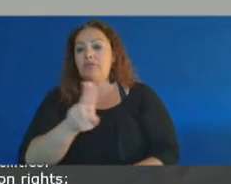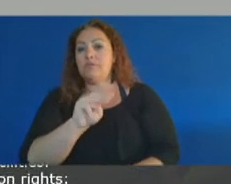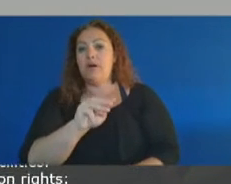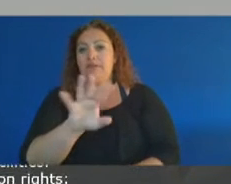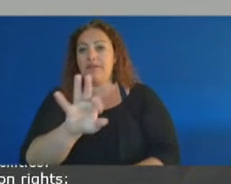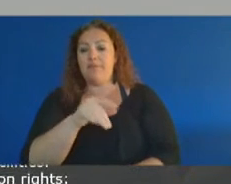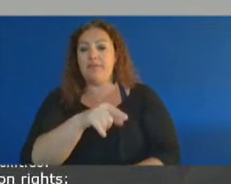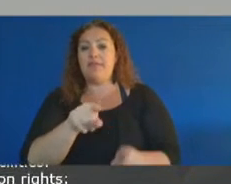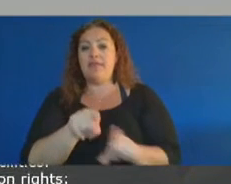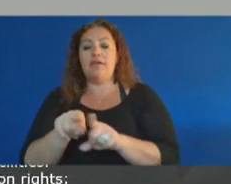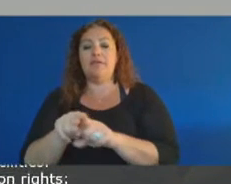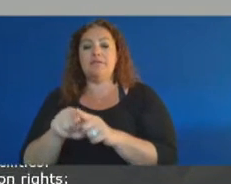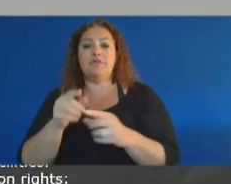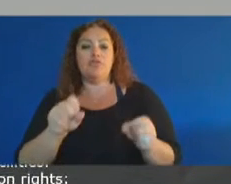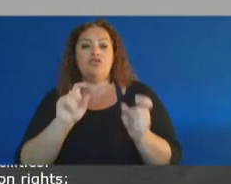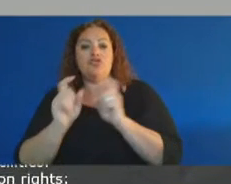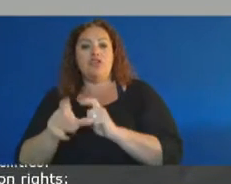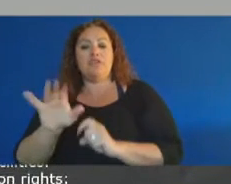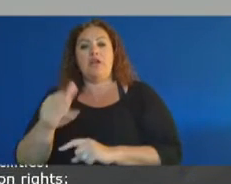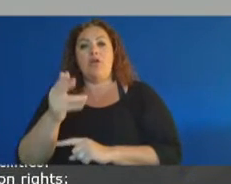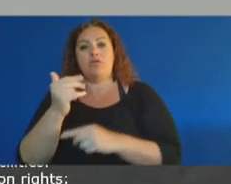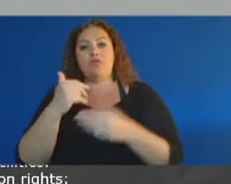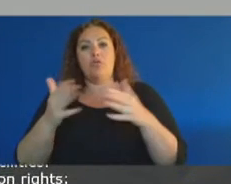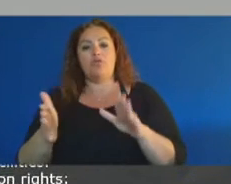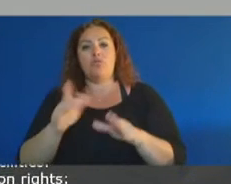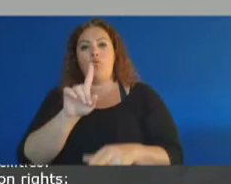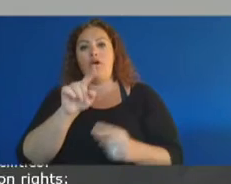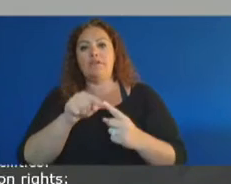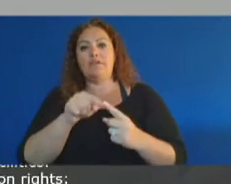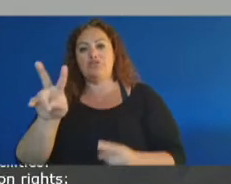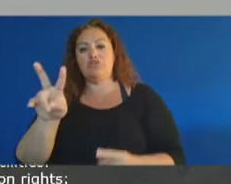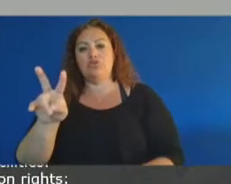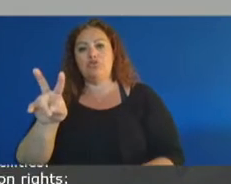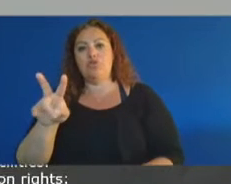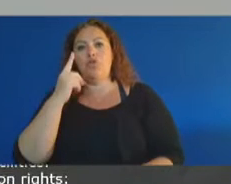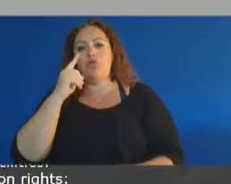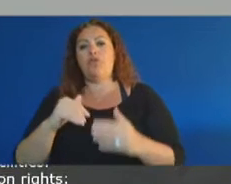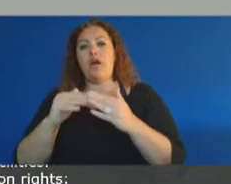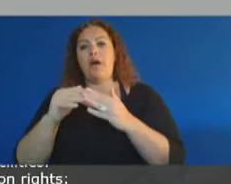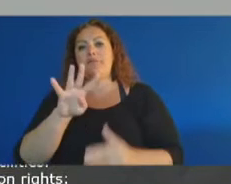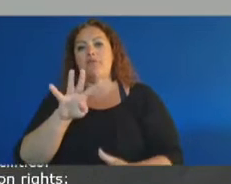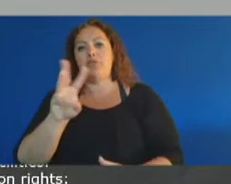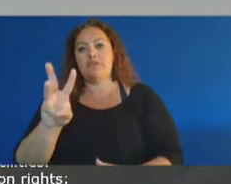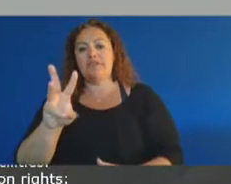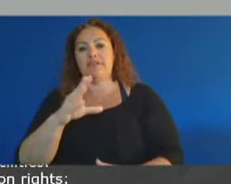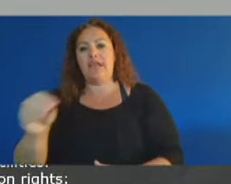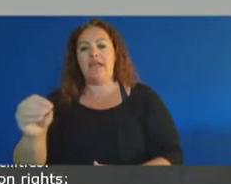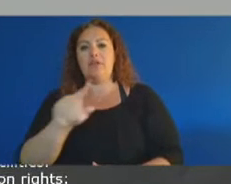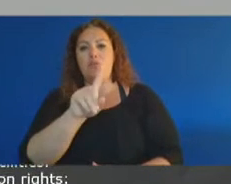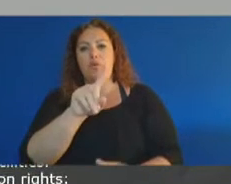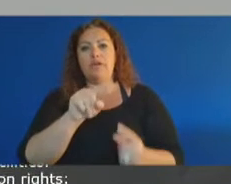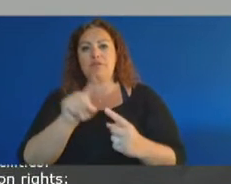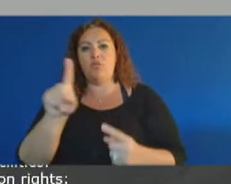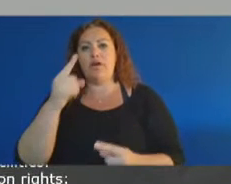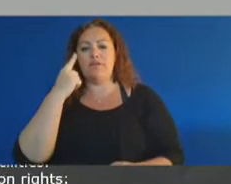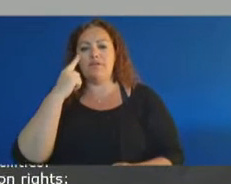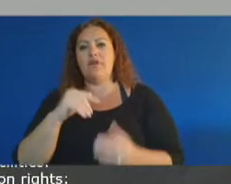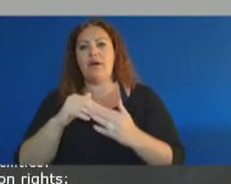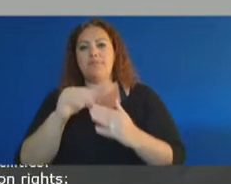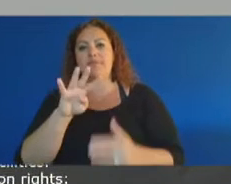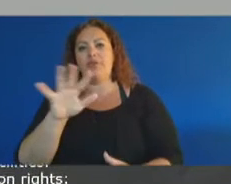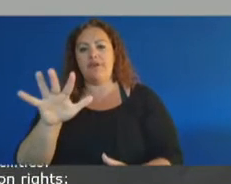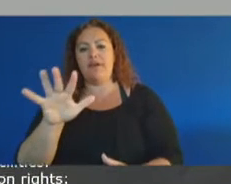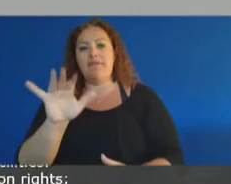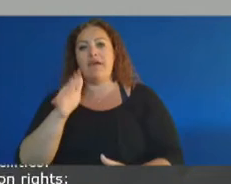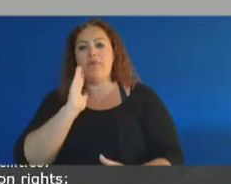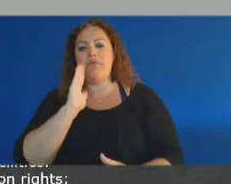also go to uh hotel rooms at a rate of 1 to two uh for up to 46 and then a rate of 1 to one for up to 45 that would amount